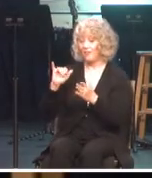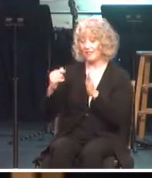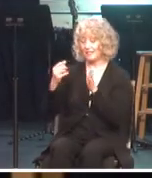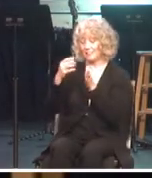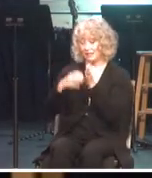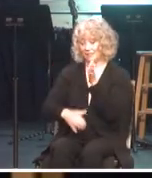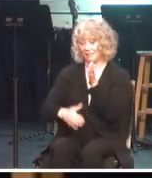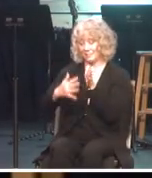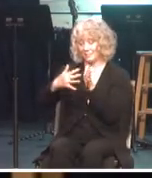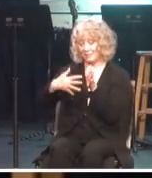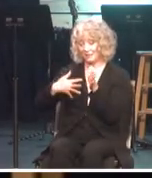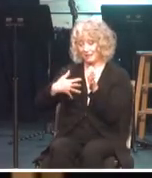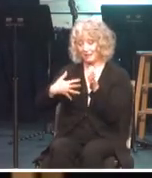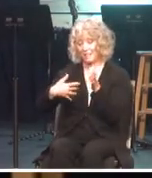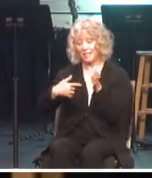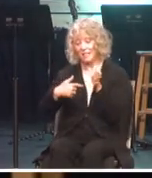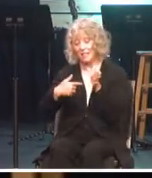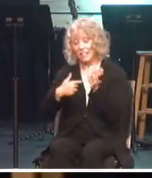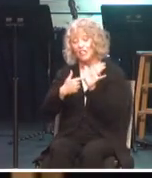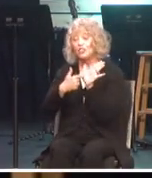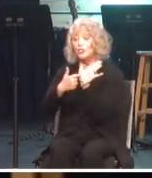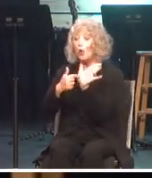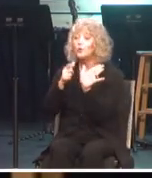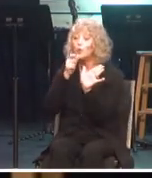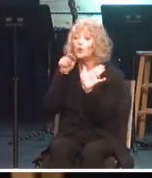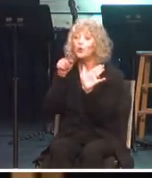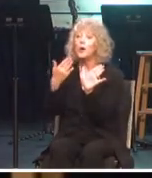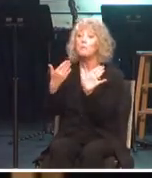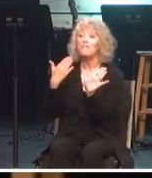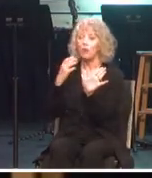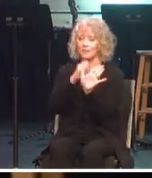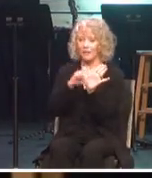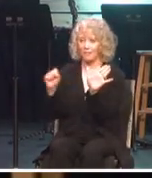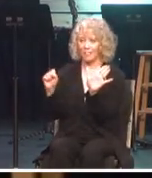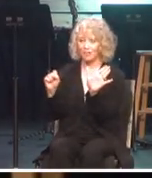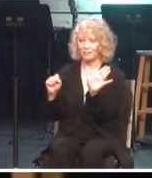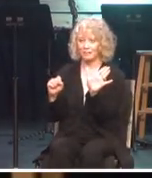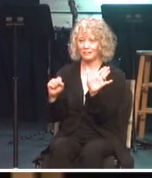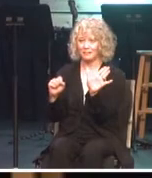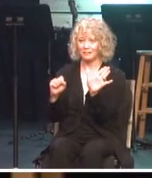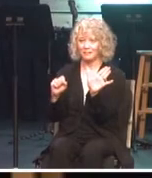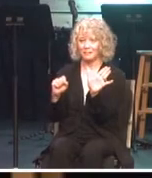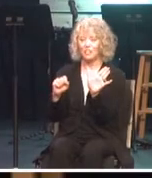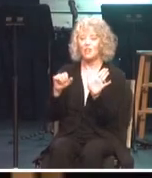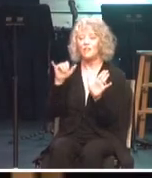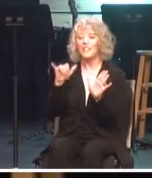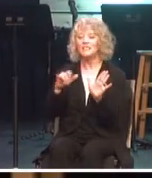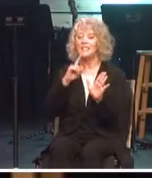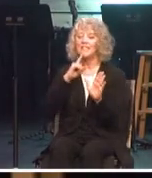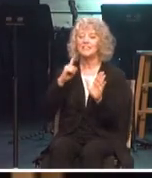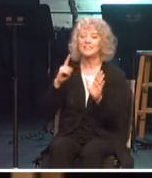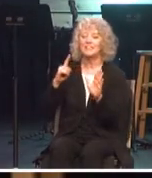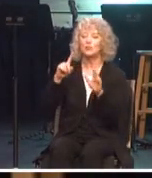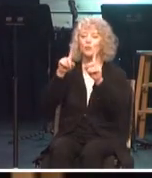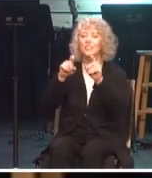I've given you this so you can take it. On the back of your bulletin, you'll see some application questions, some application